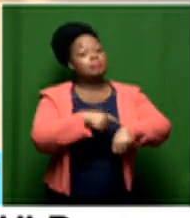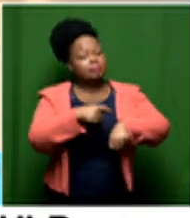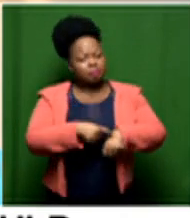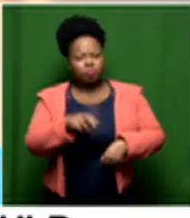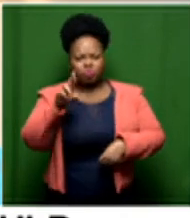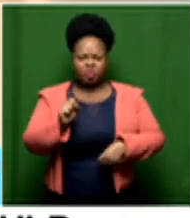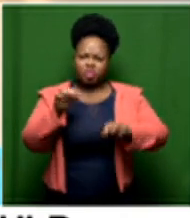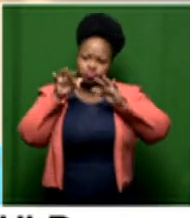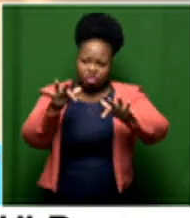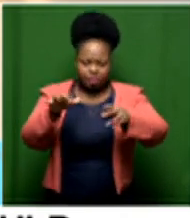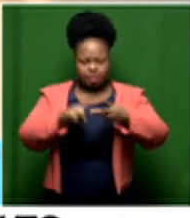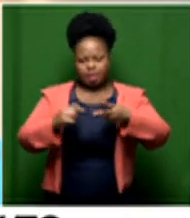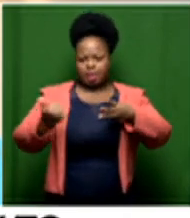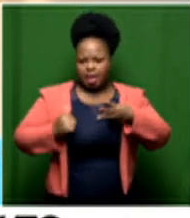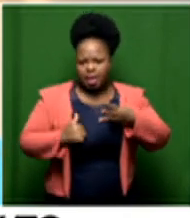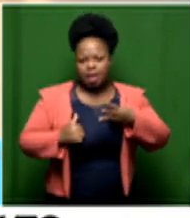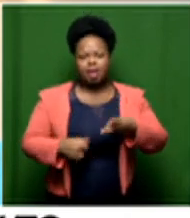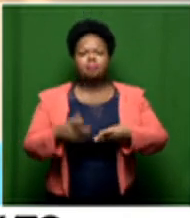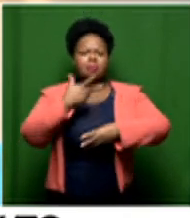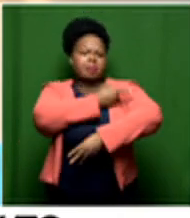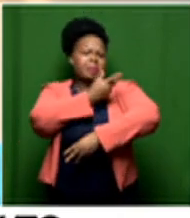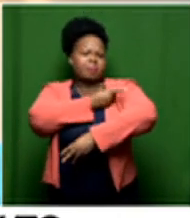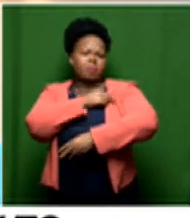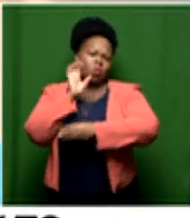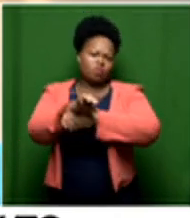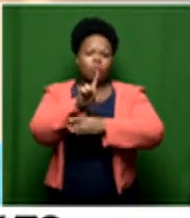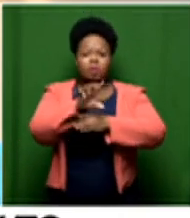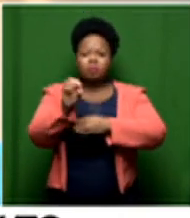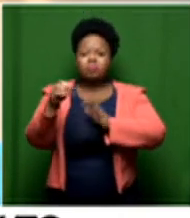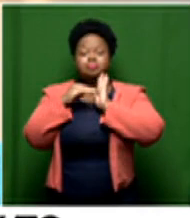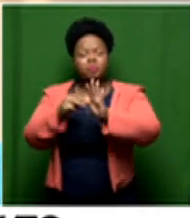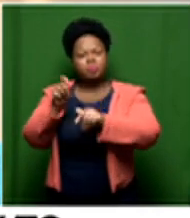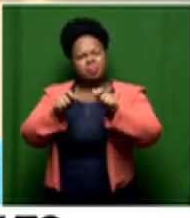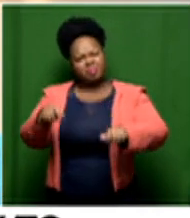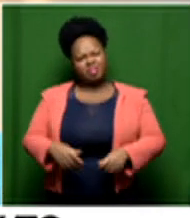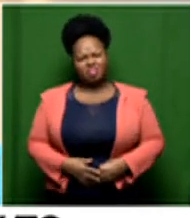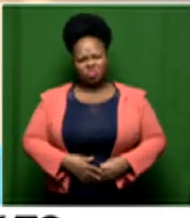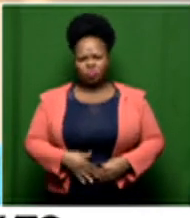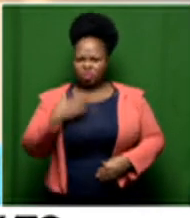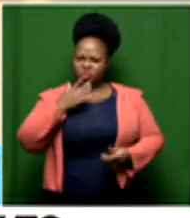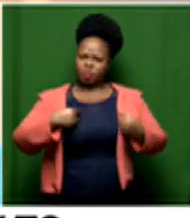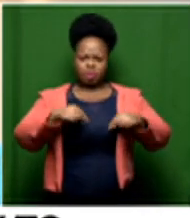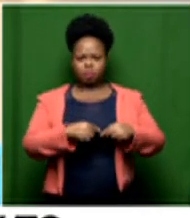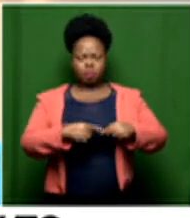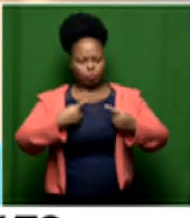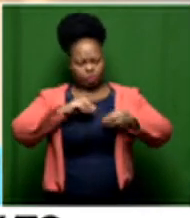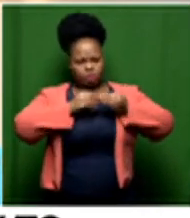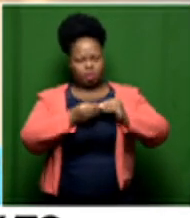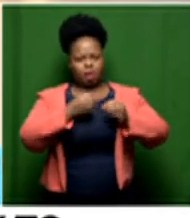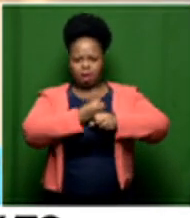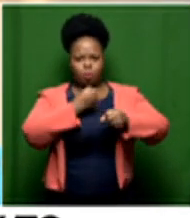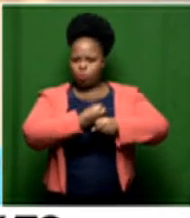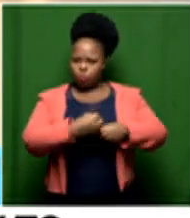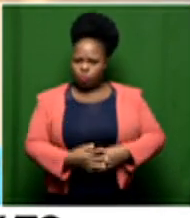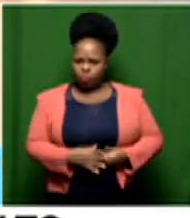United States, Britain and Canada may have vaccinated more than 100 million people. And that's thanks to us manufacturing and